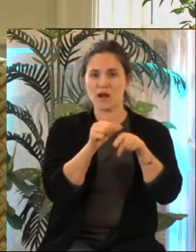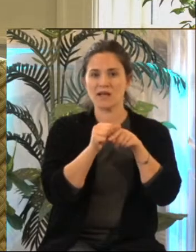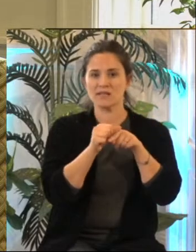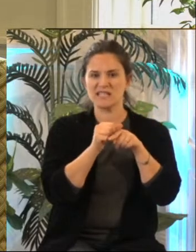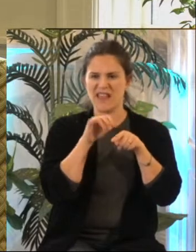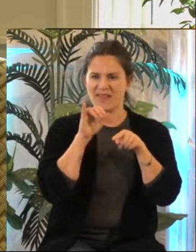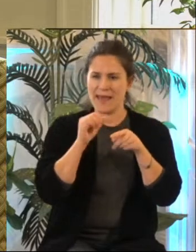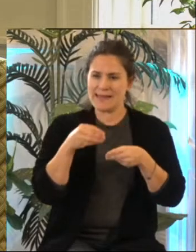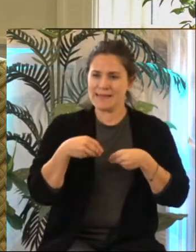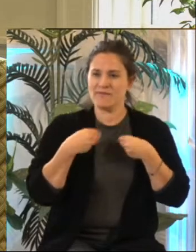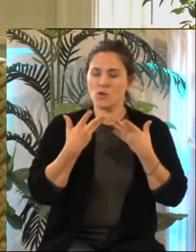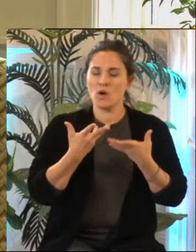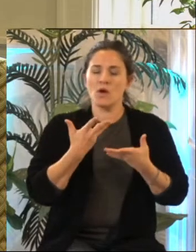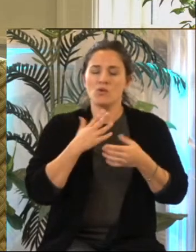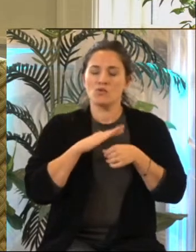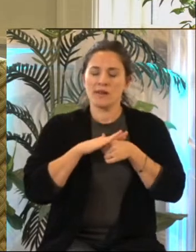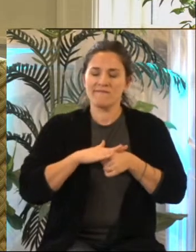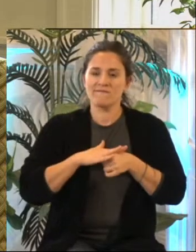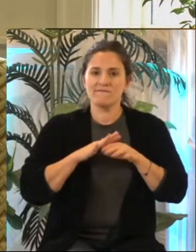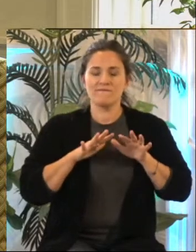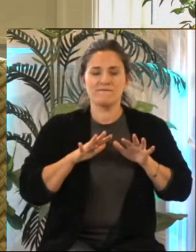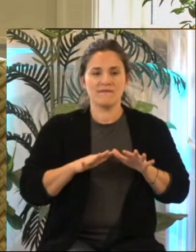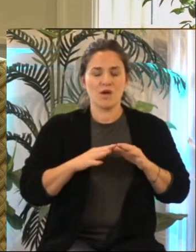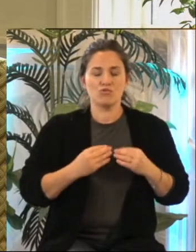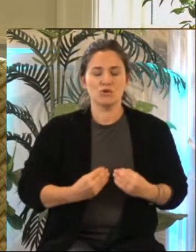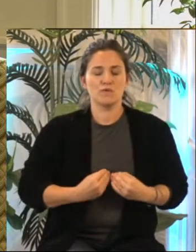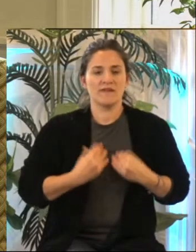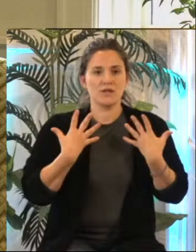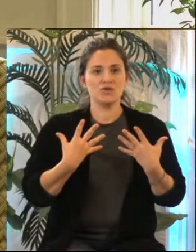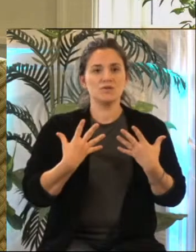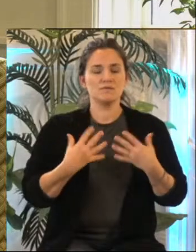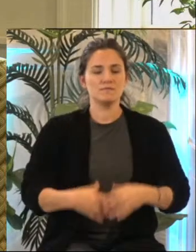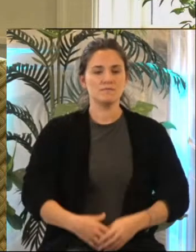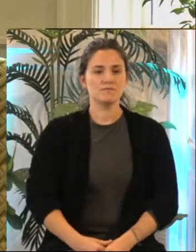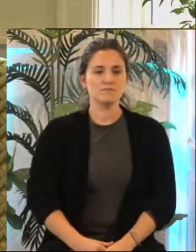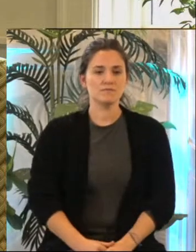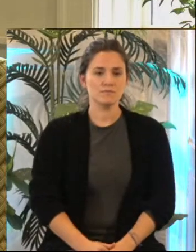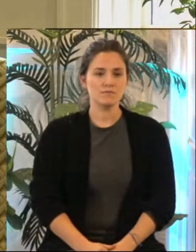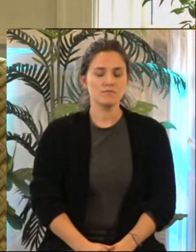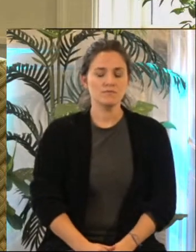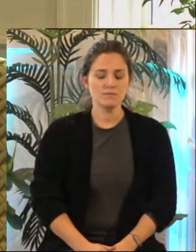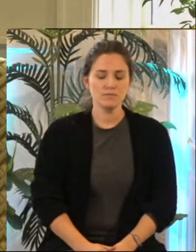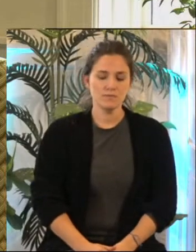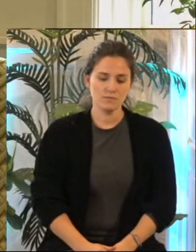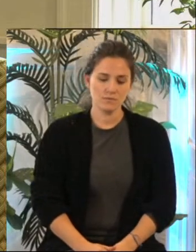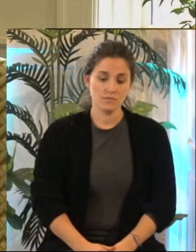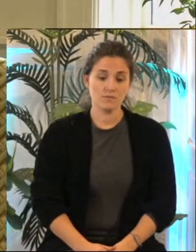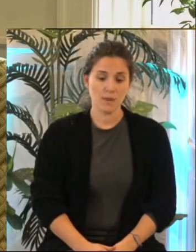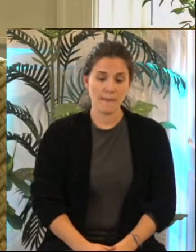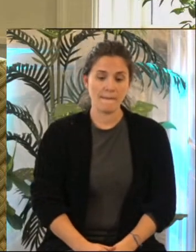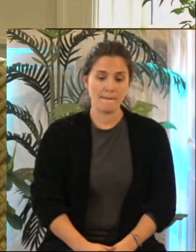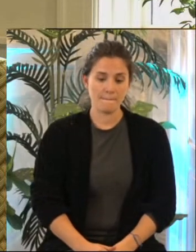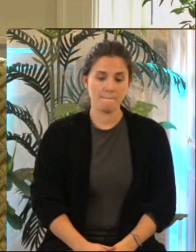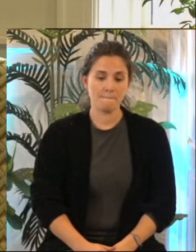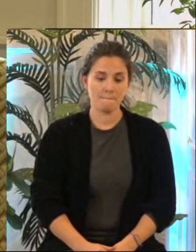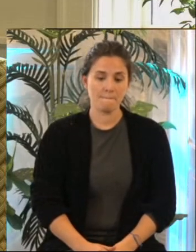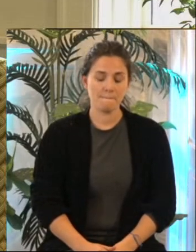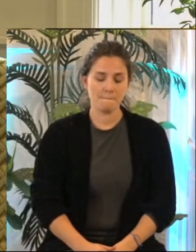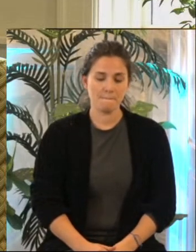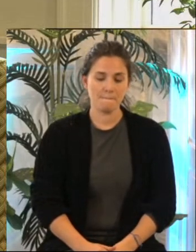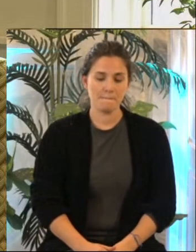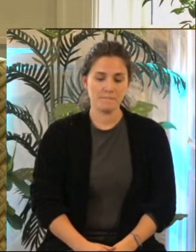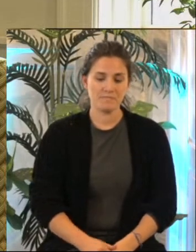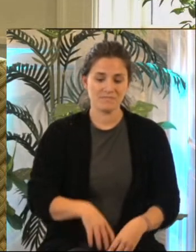rejuvenation, and they have through atrocities, even worse than some of the things we're going through,